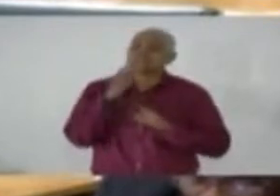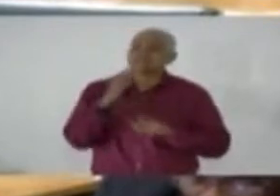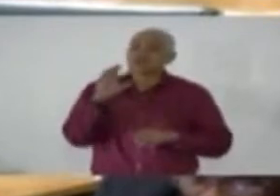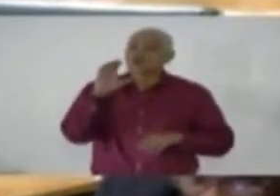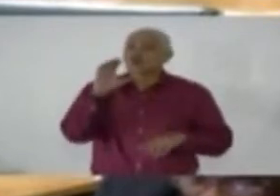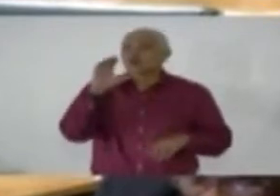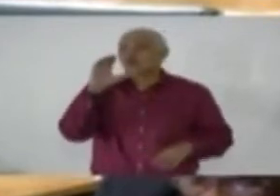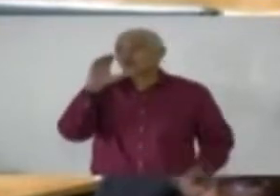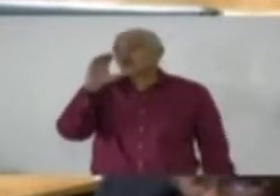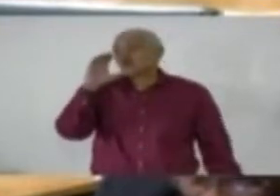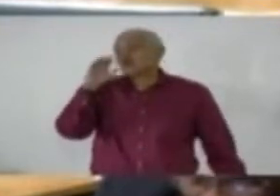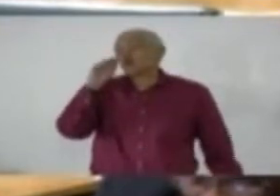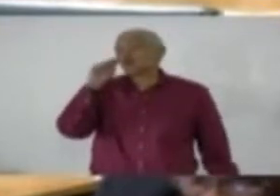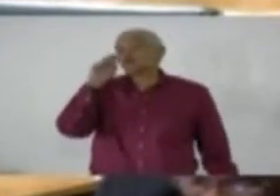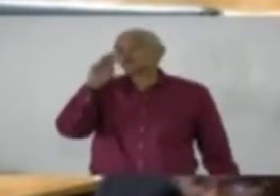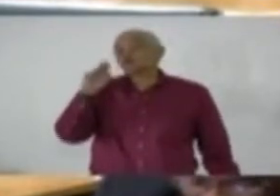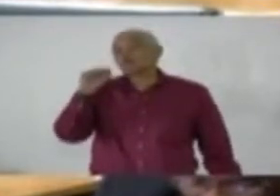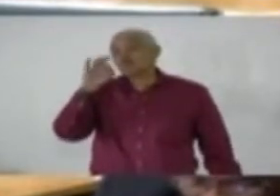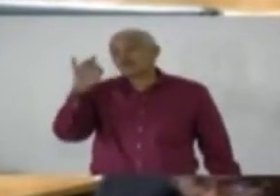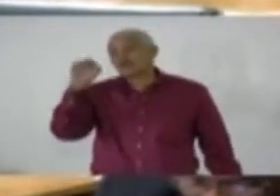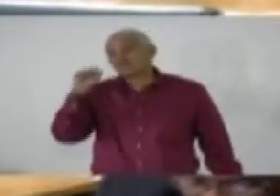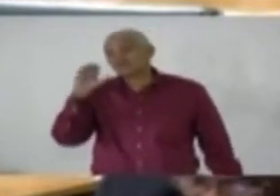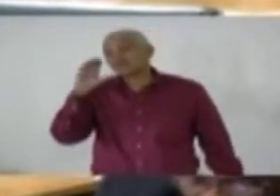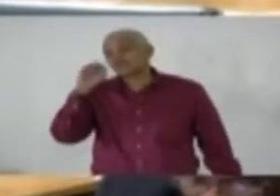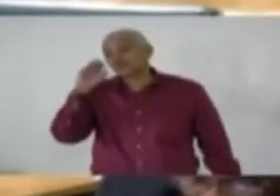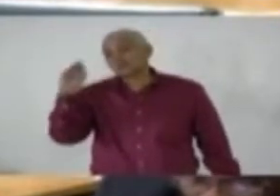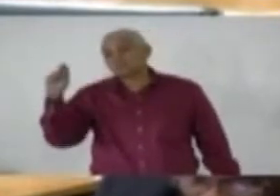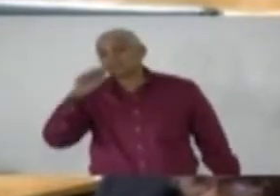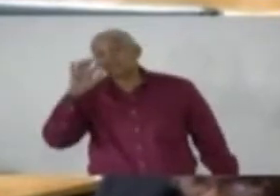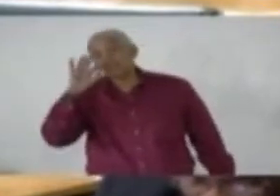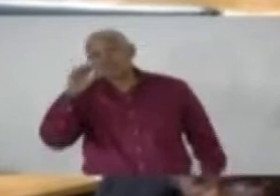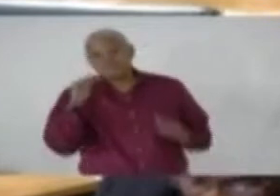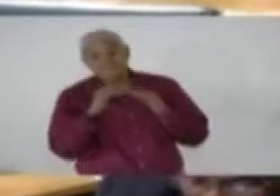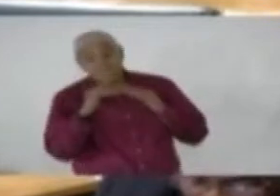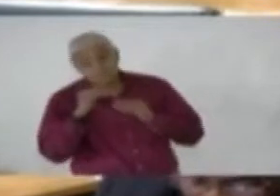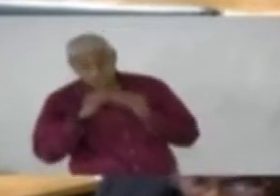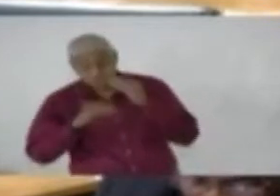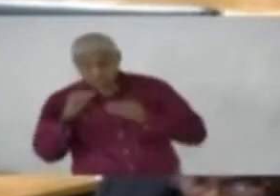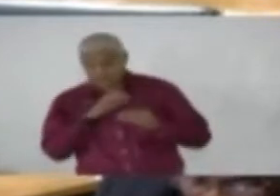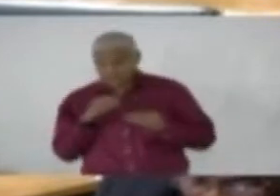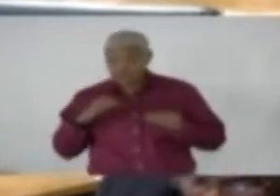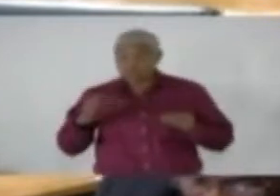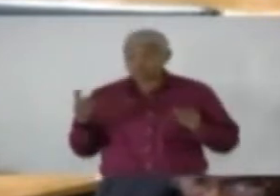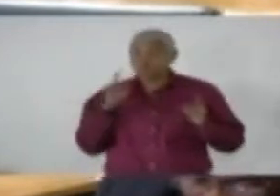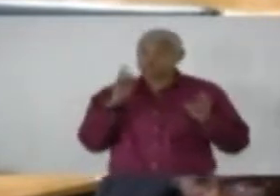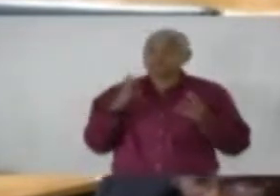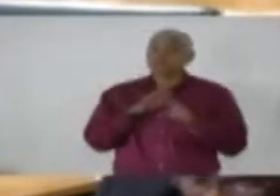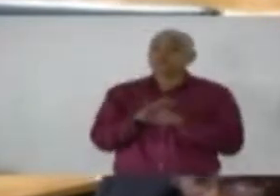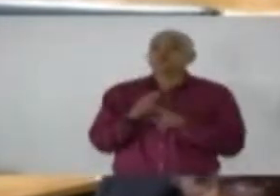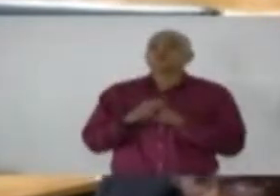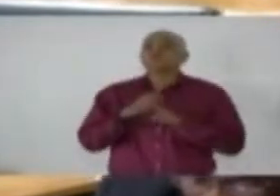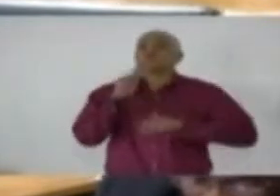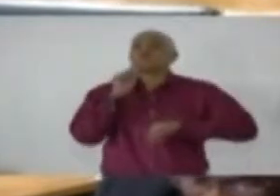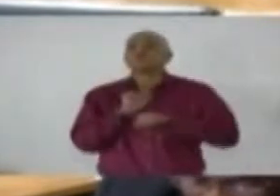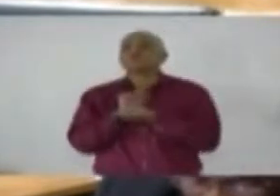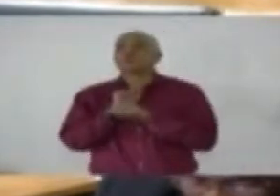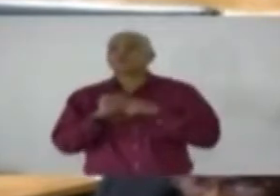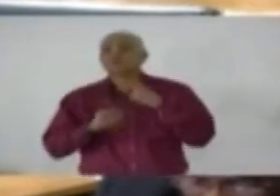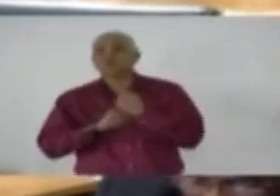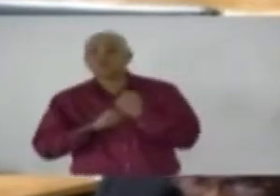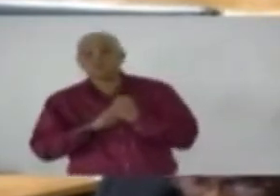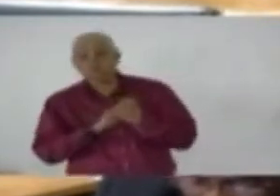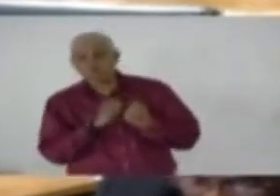Affairs Commission and the Fair Trading Commission, both are to be merged soon, will work to support